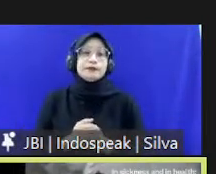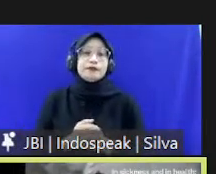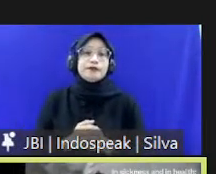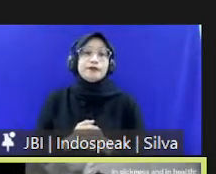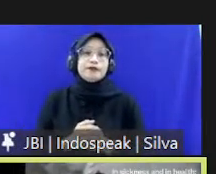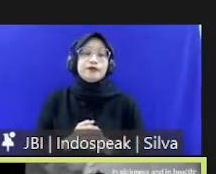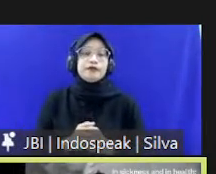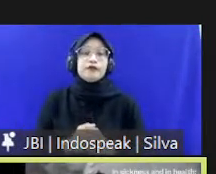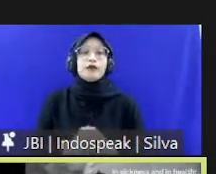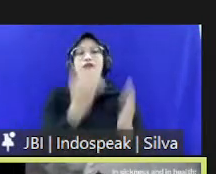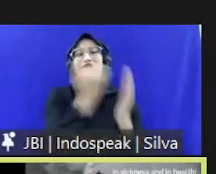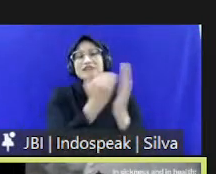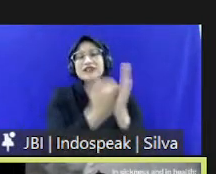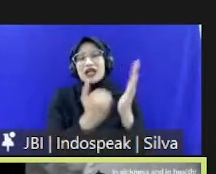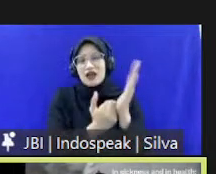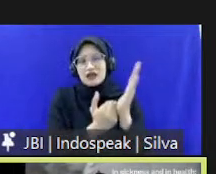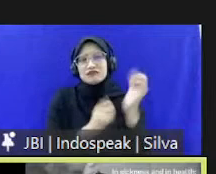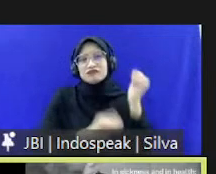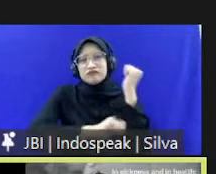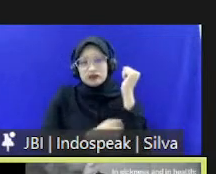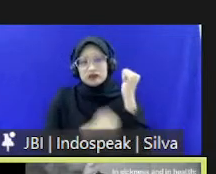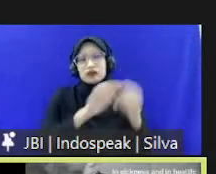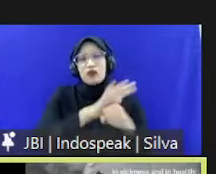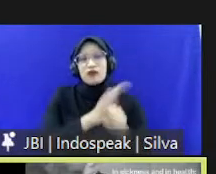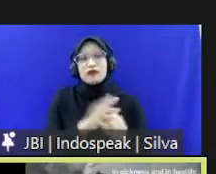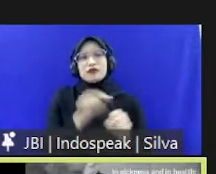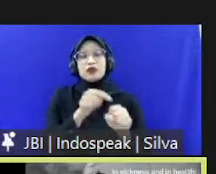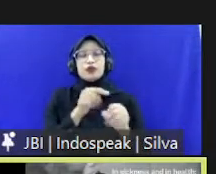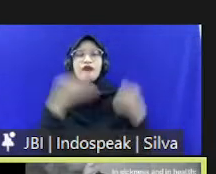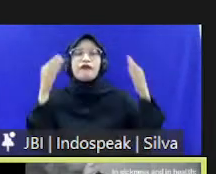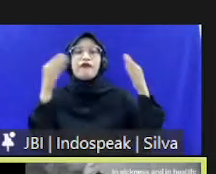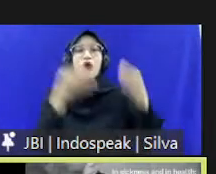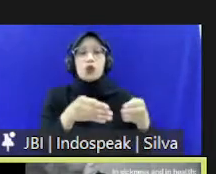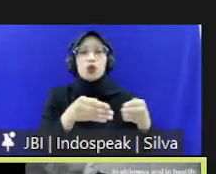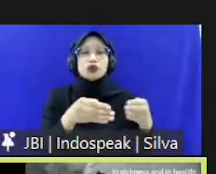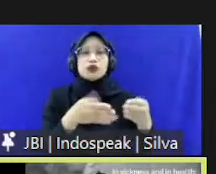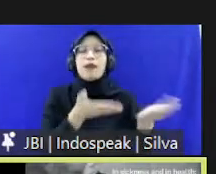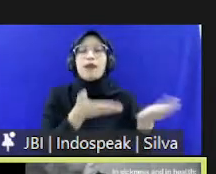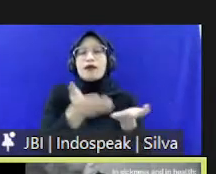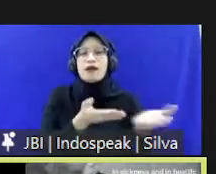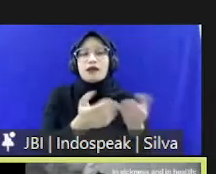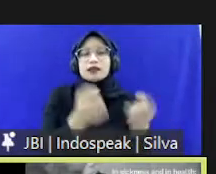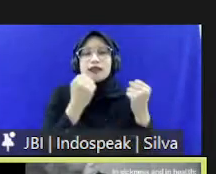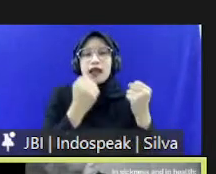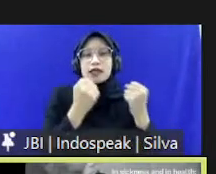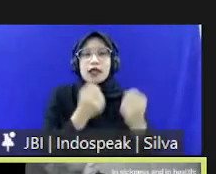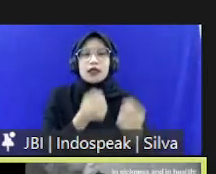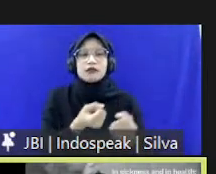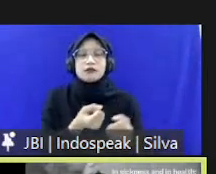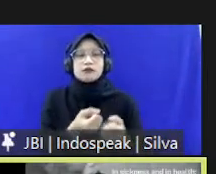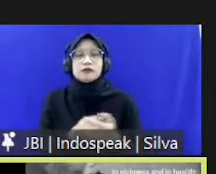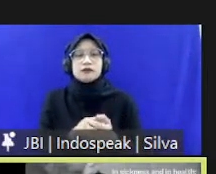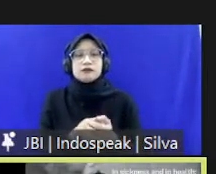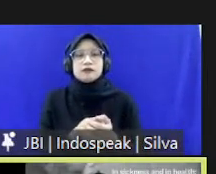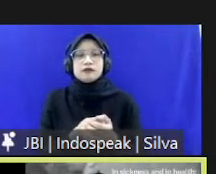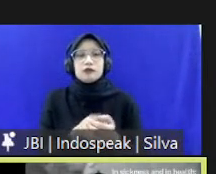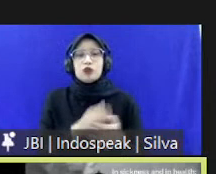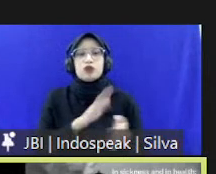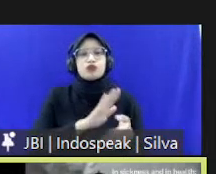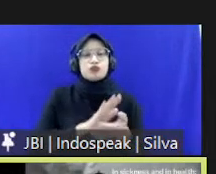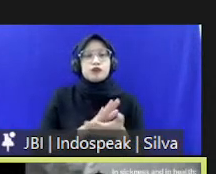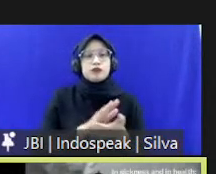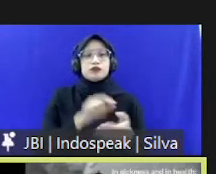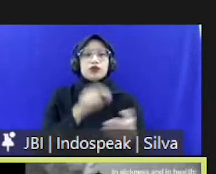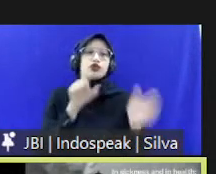policy in Indonesia is prioritized on curative efforts. It's building and repurposing emergency